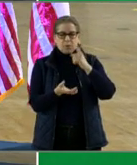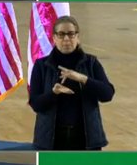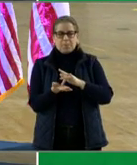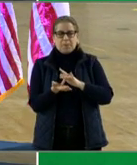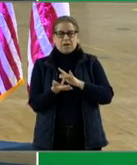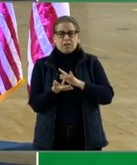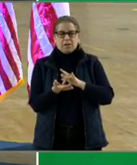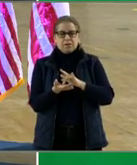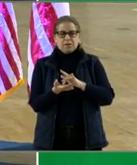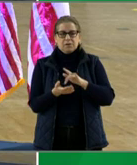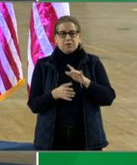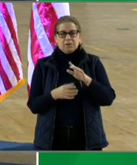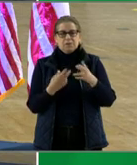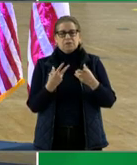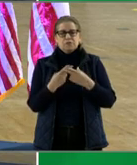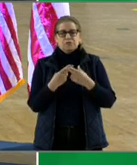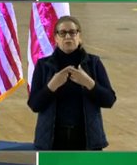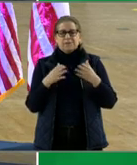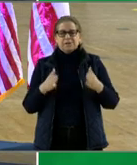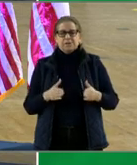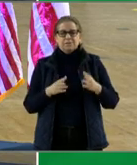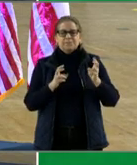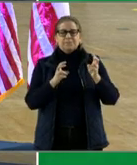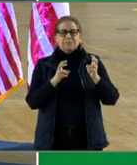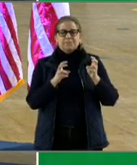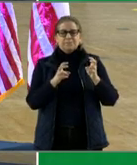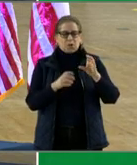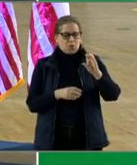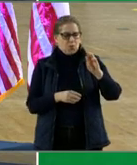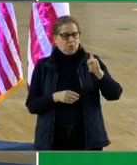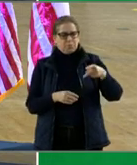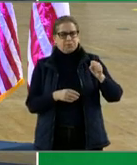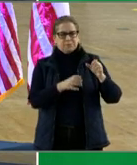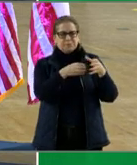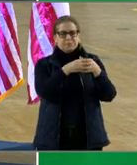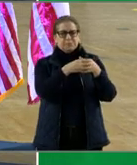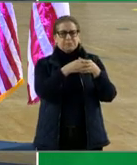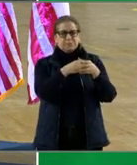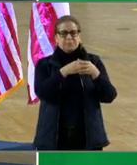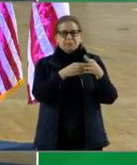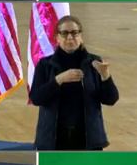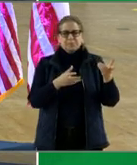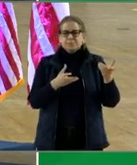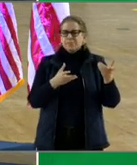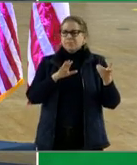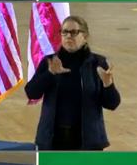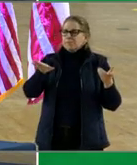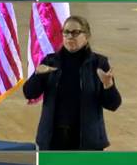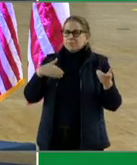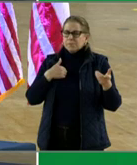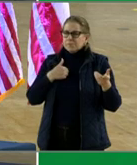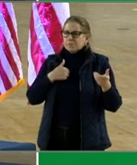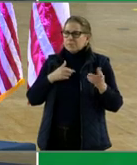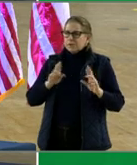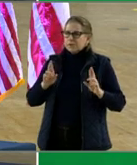start? So I just want to say thank you to all the people of Washington. This is certainly a global pandemic